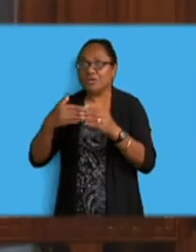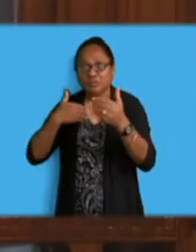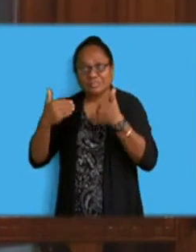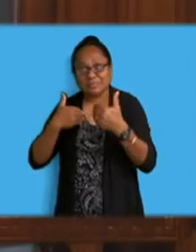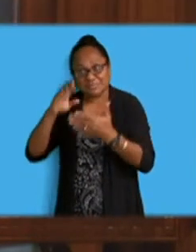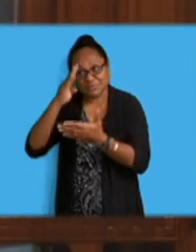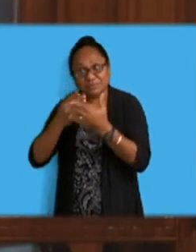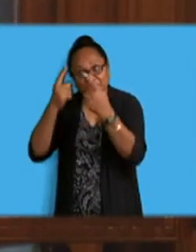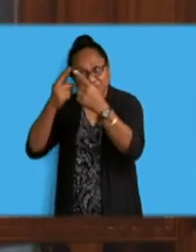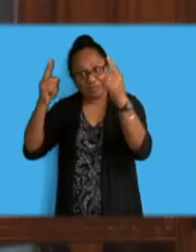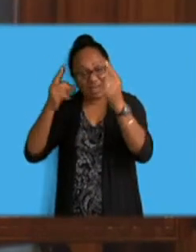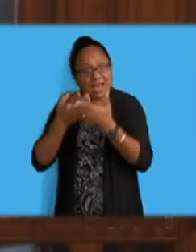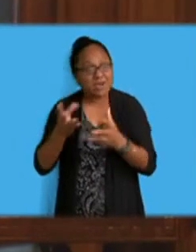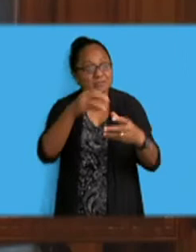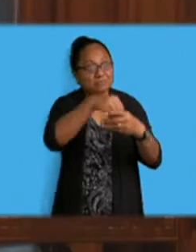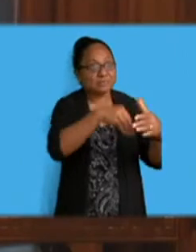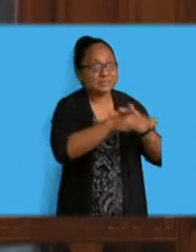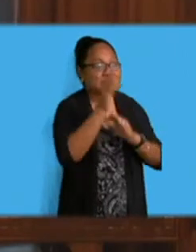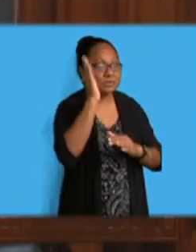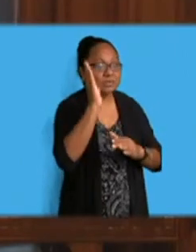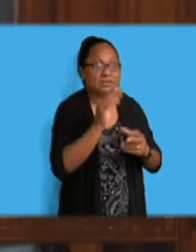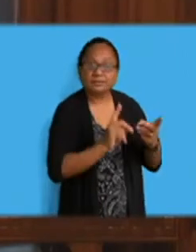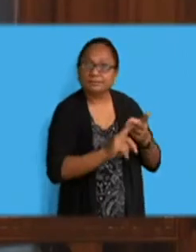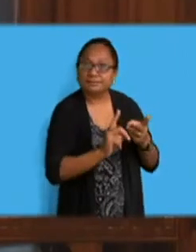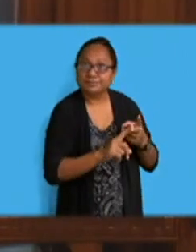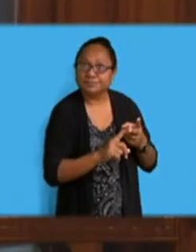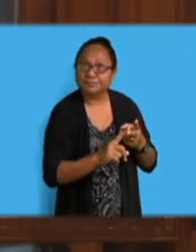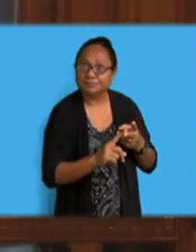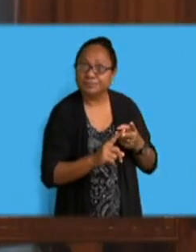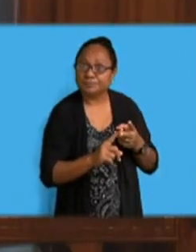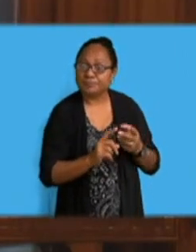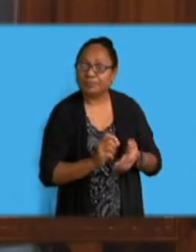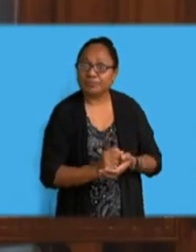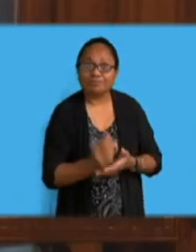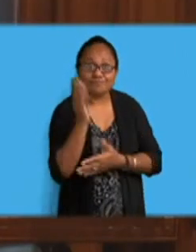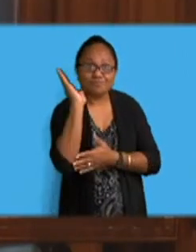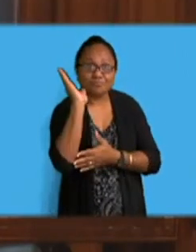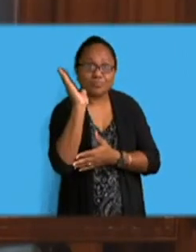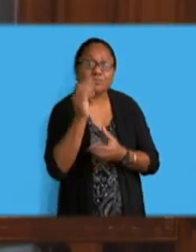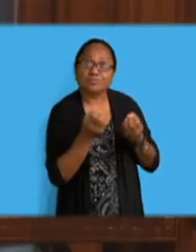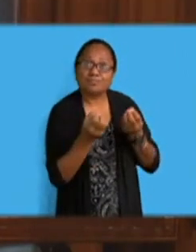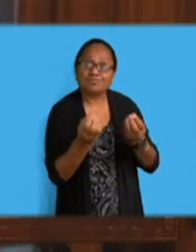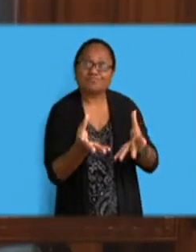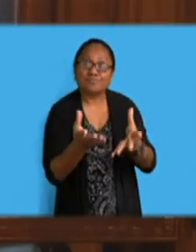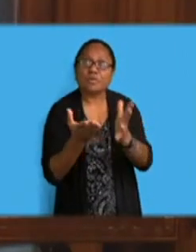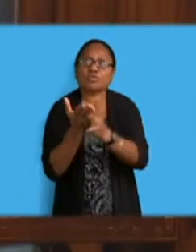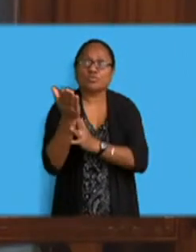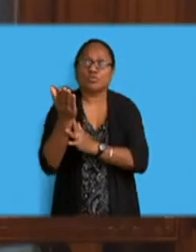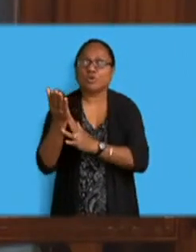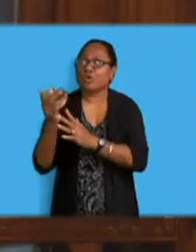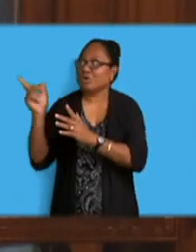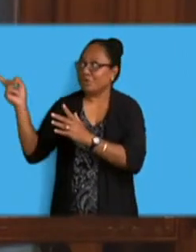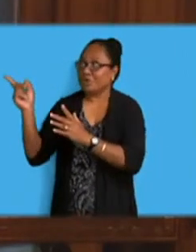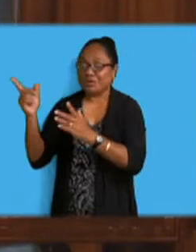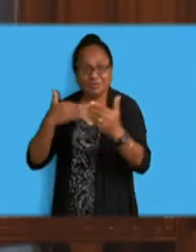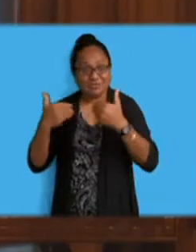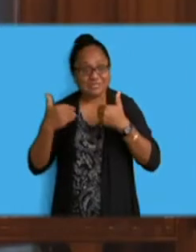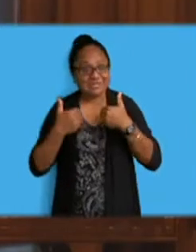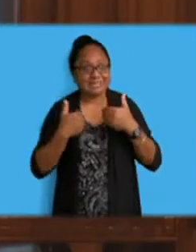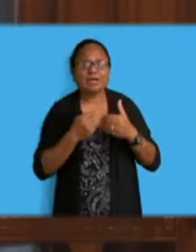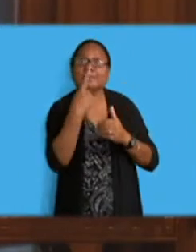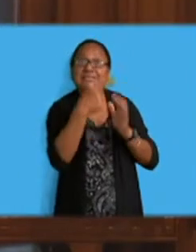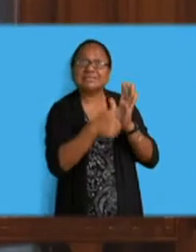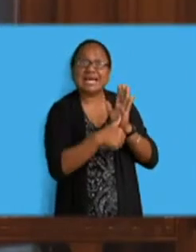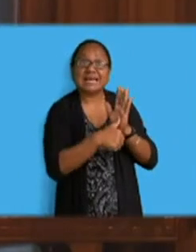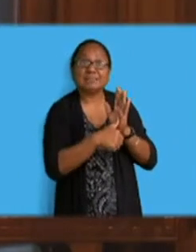We had presentations from the Vice Chancellor of 3 universities in our Education Forum. We had presentations for the first time ever